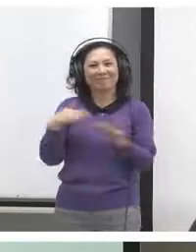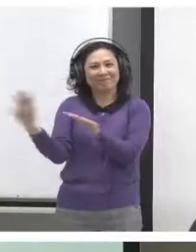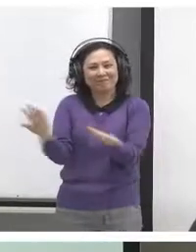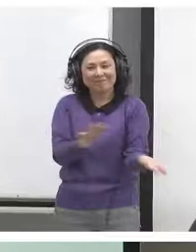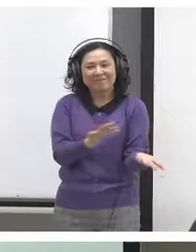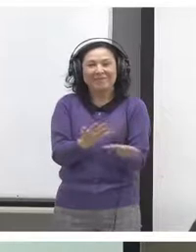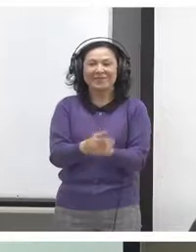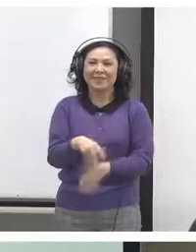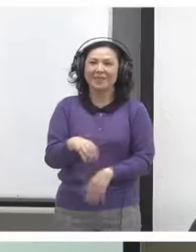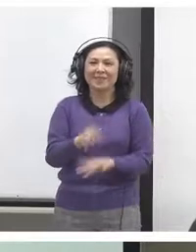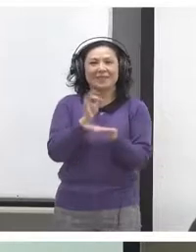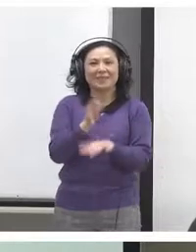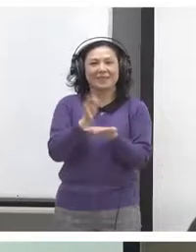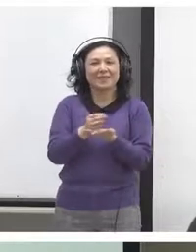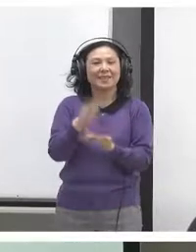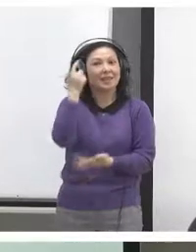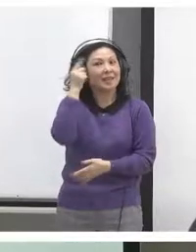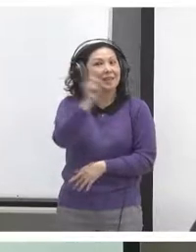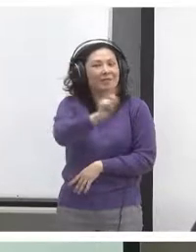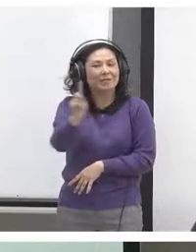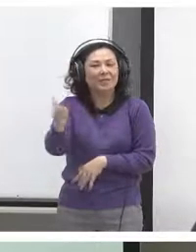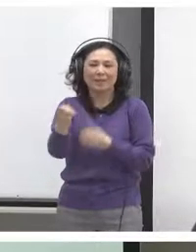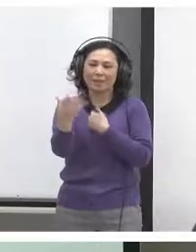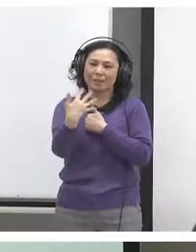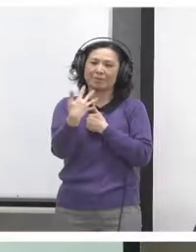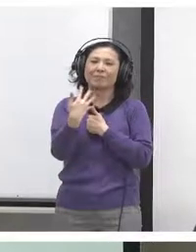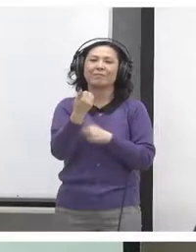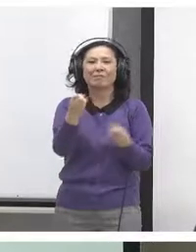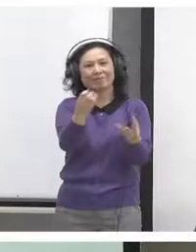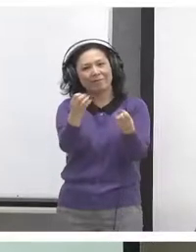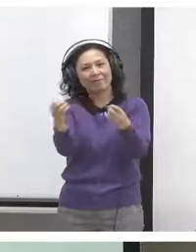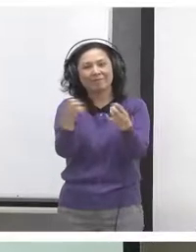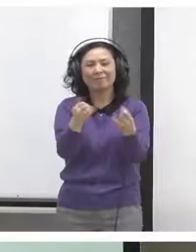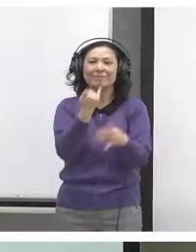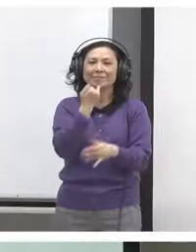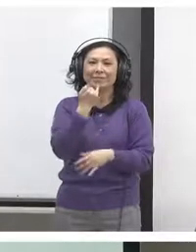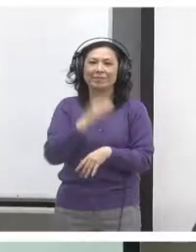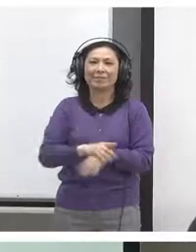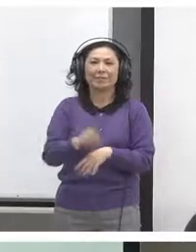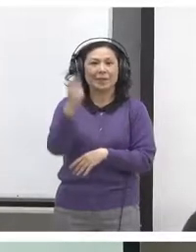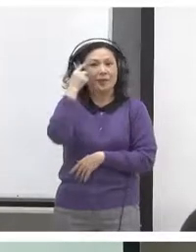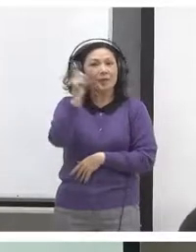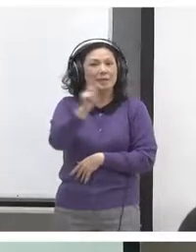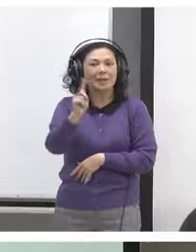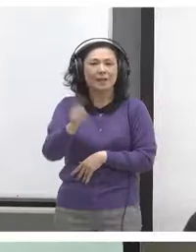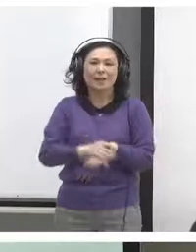to leave comments in the Slido. Thank you very much.